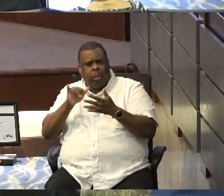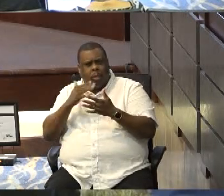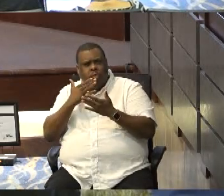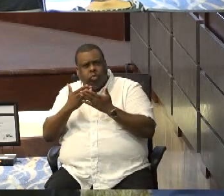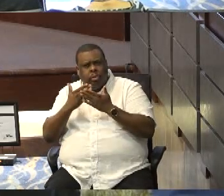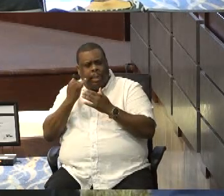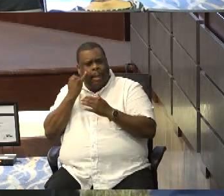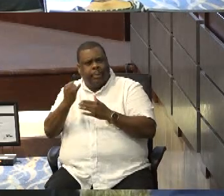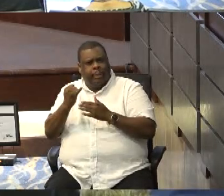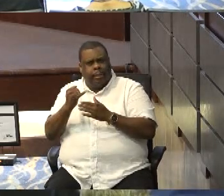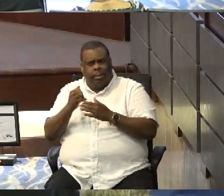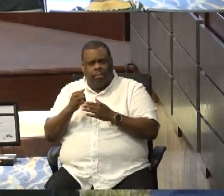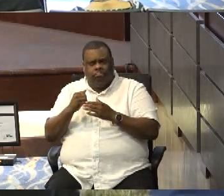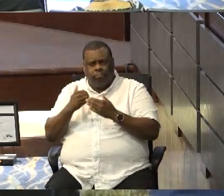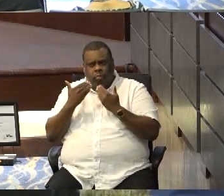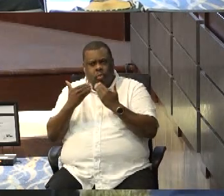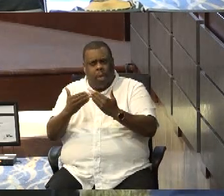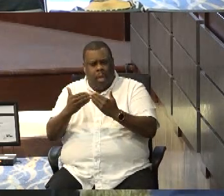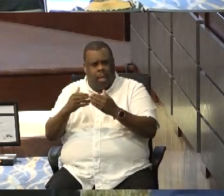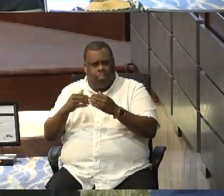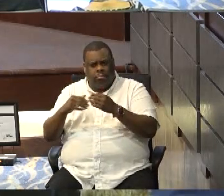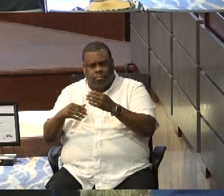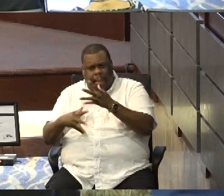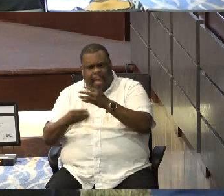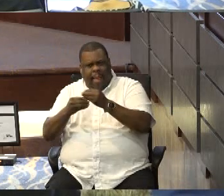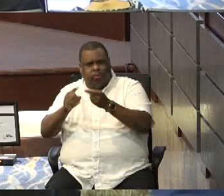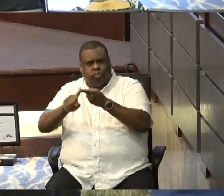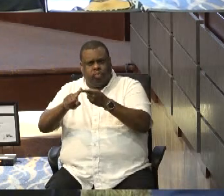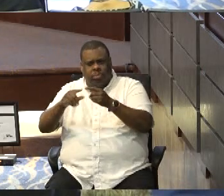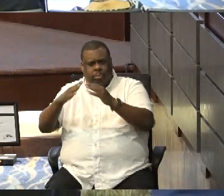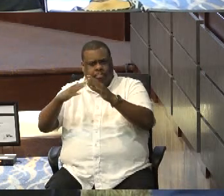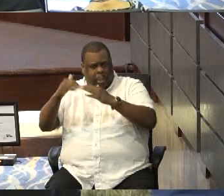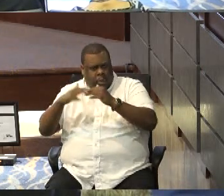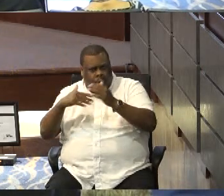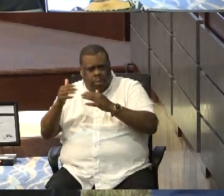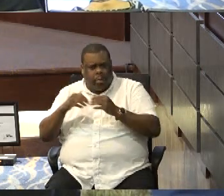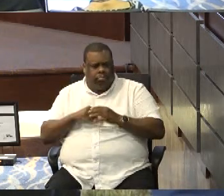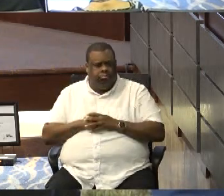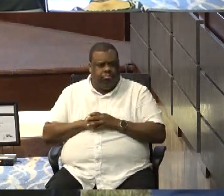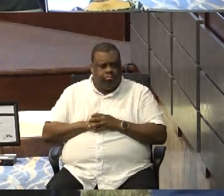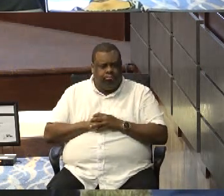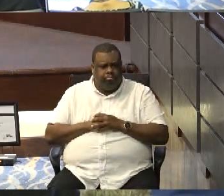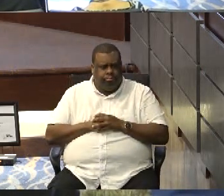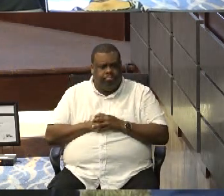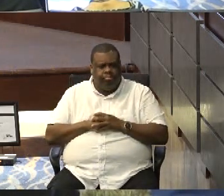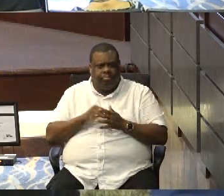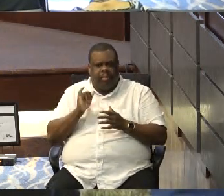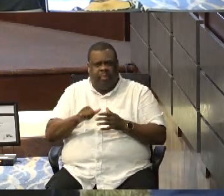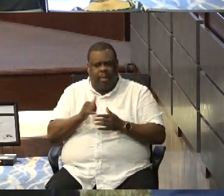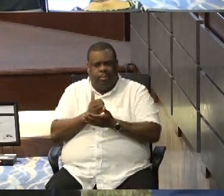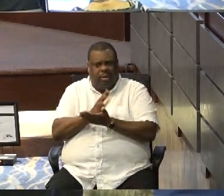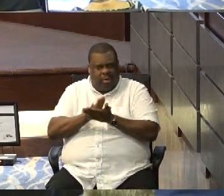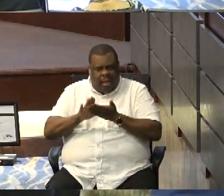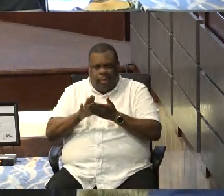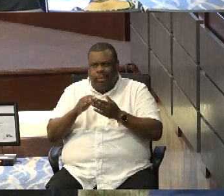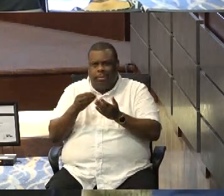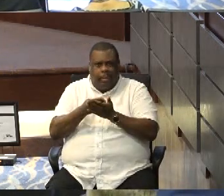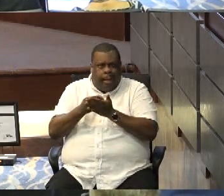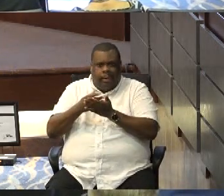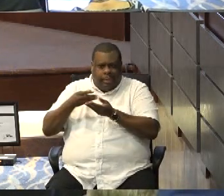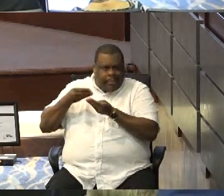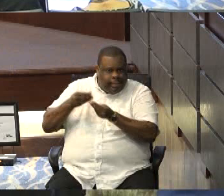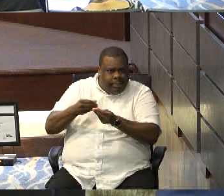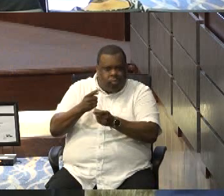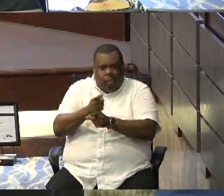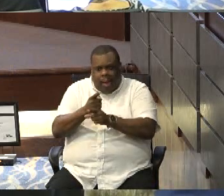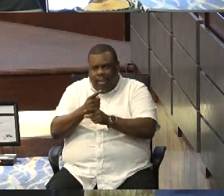to do it. And also, it's some value add to that property, value add to the building. We're not just spending the money and it's going away.